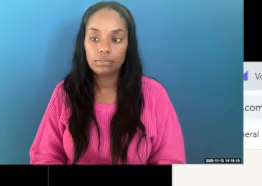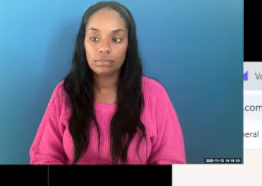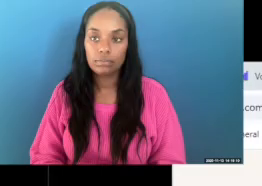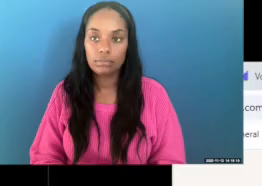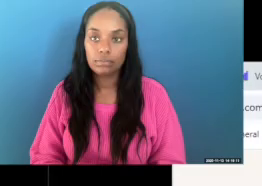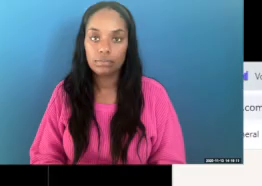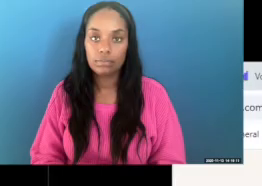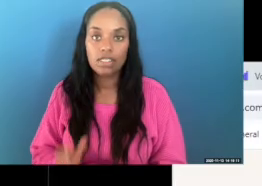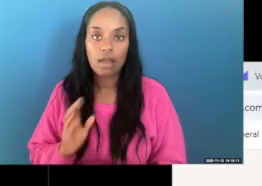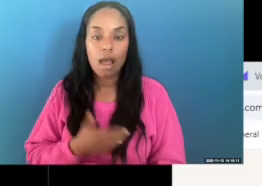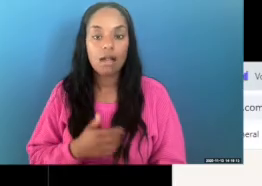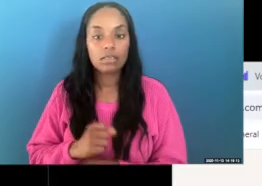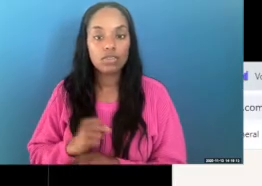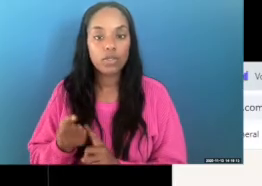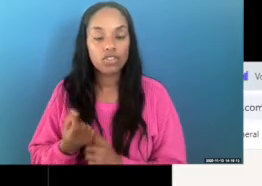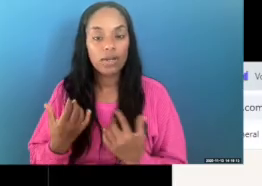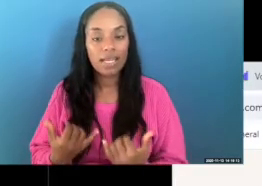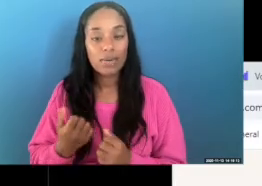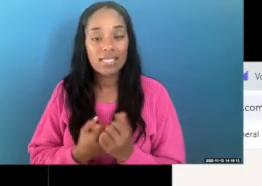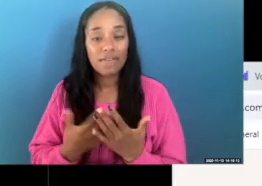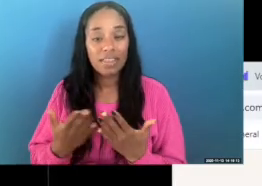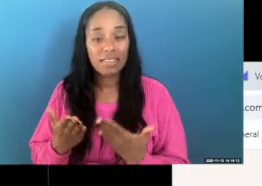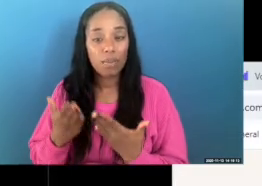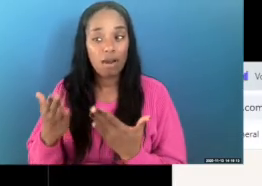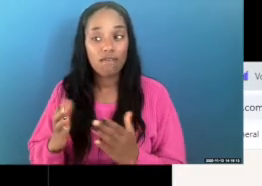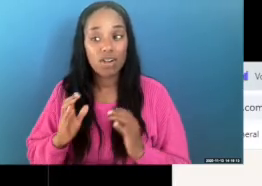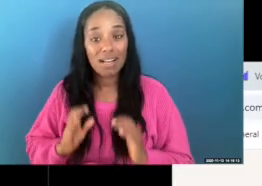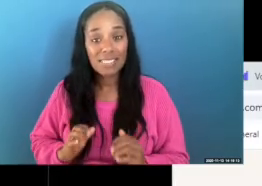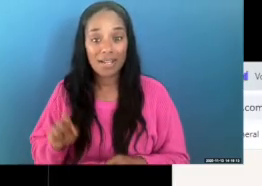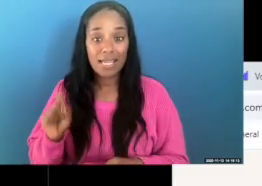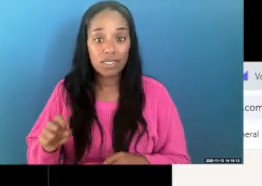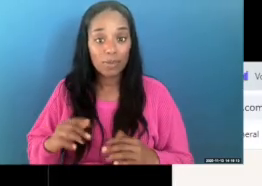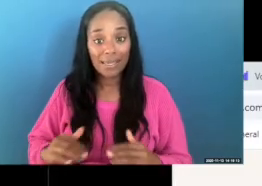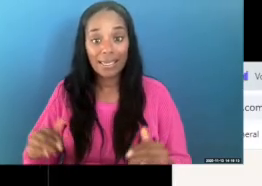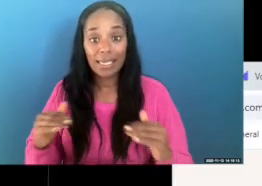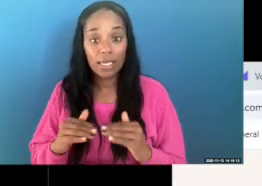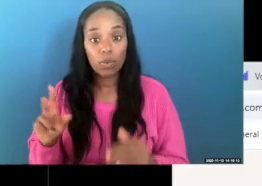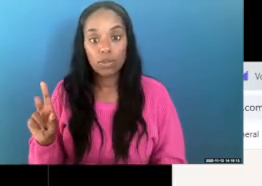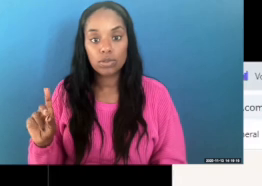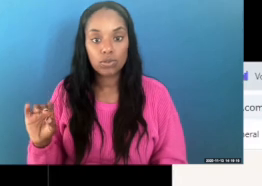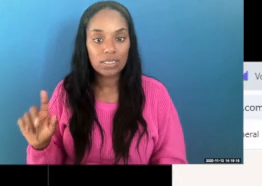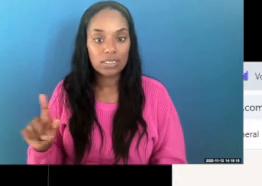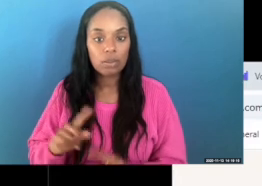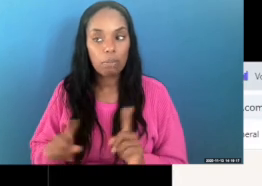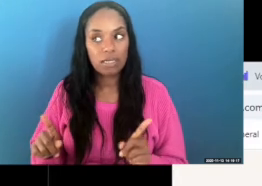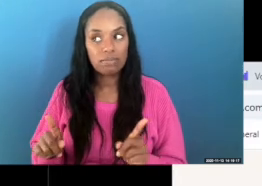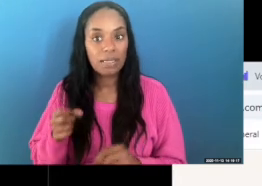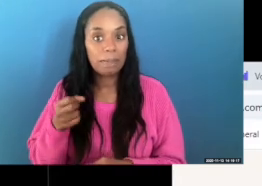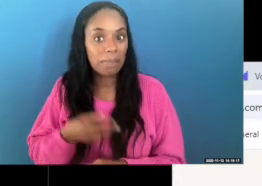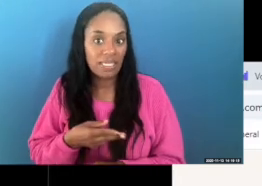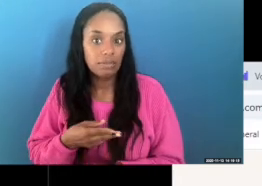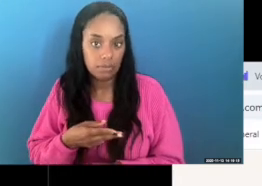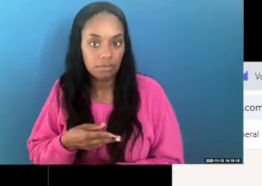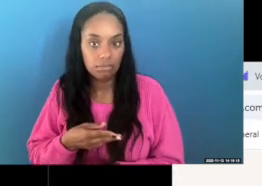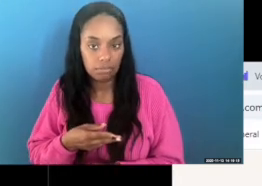case studies and successful deployment here. I would just say that we are now in a situation where every time we